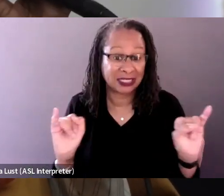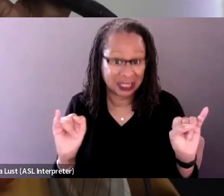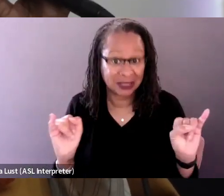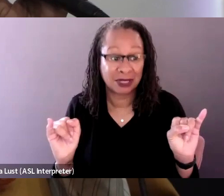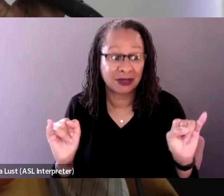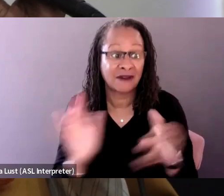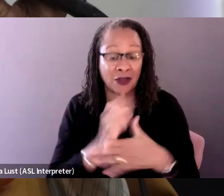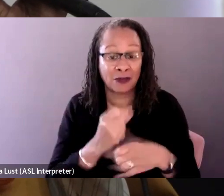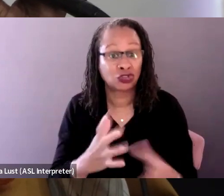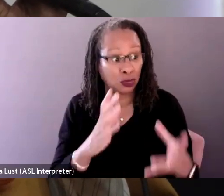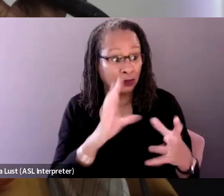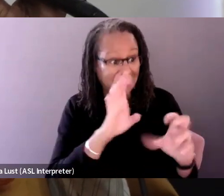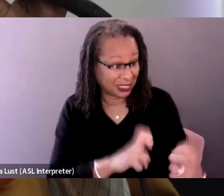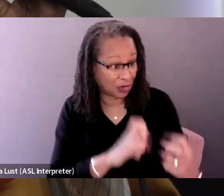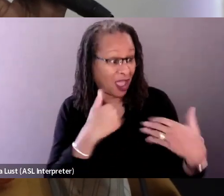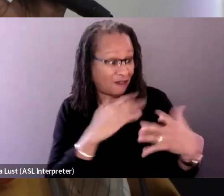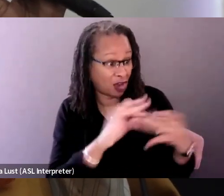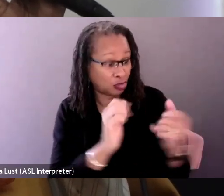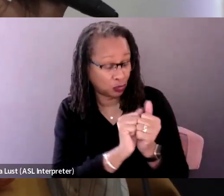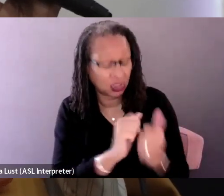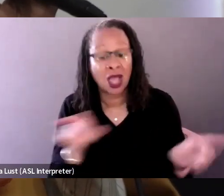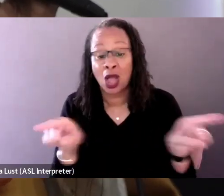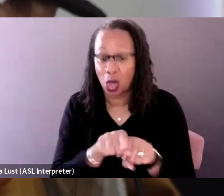And there was also,